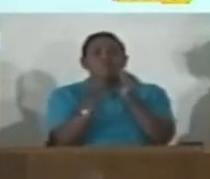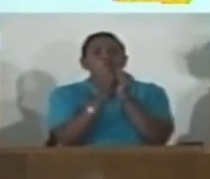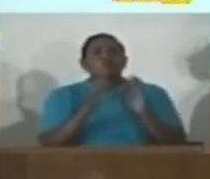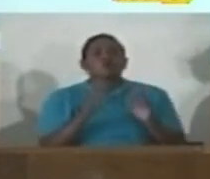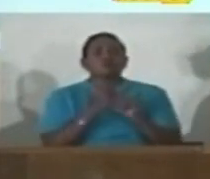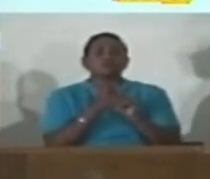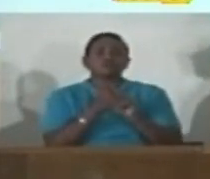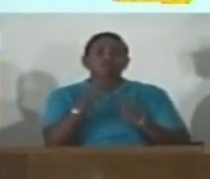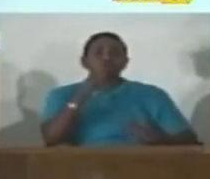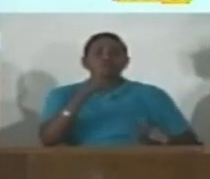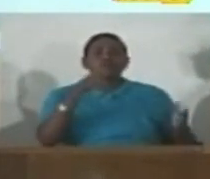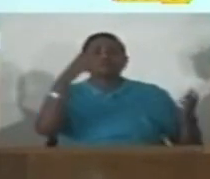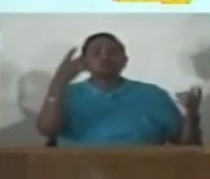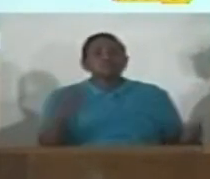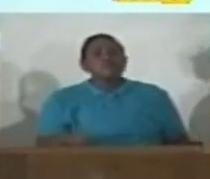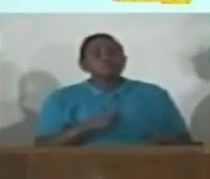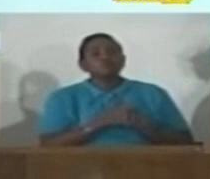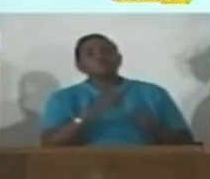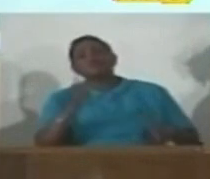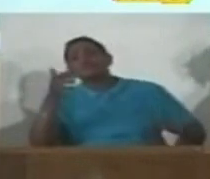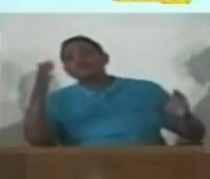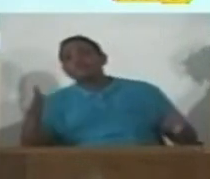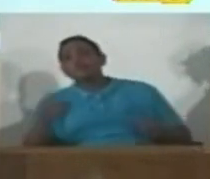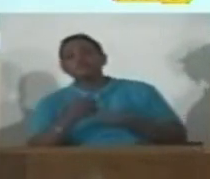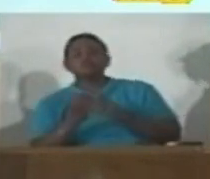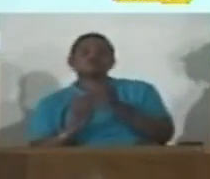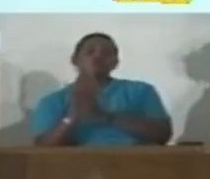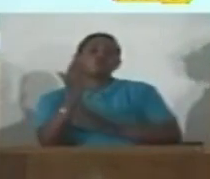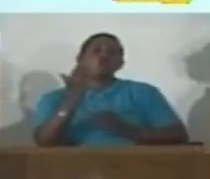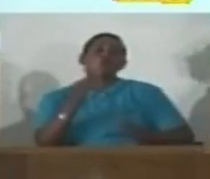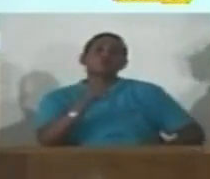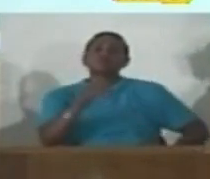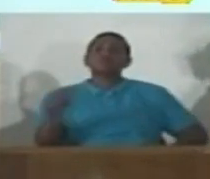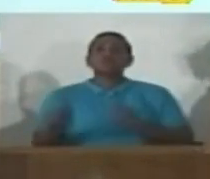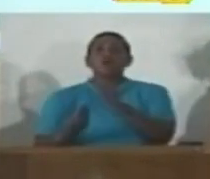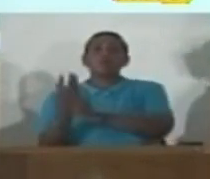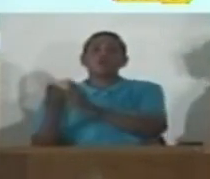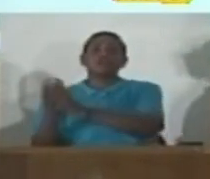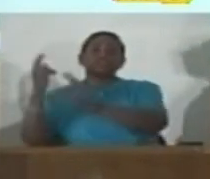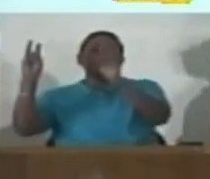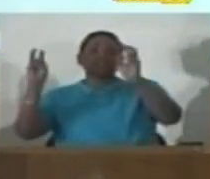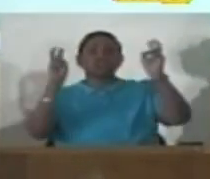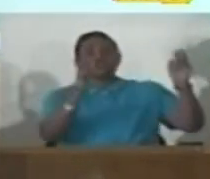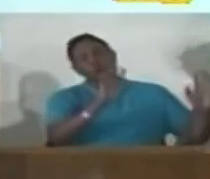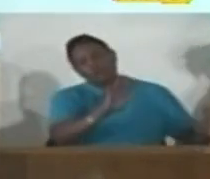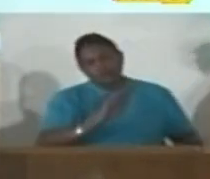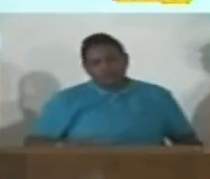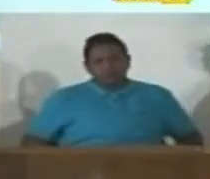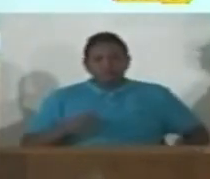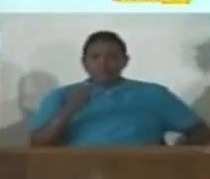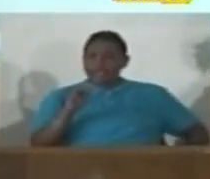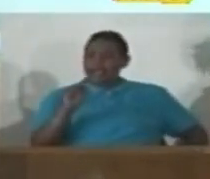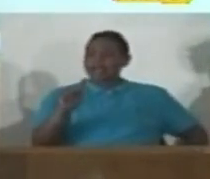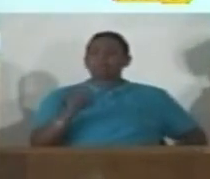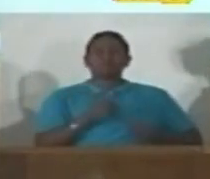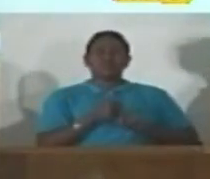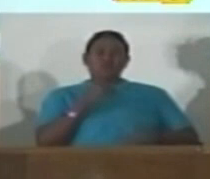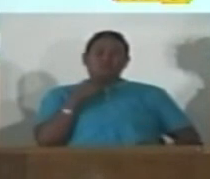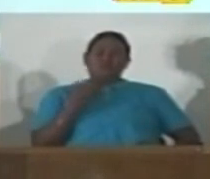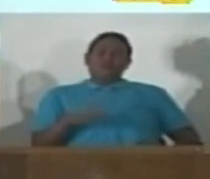without detriment to one another by pollination issues. Hemp is a